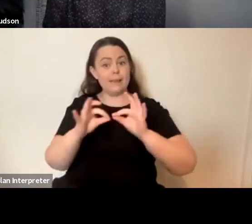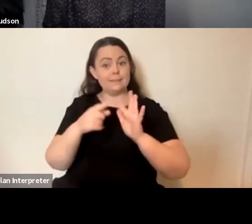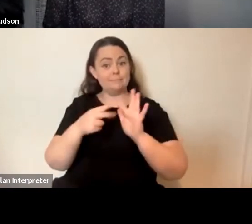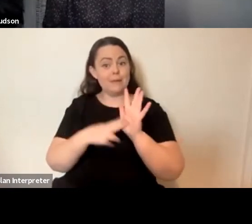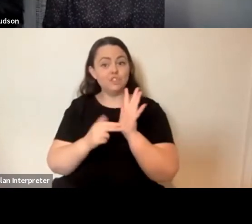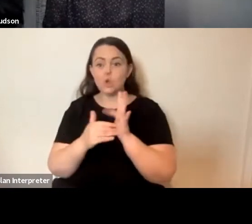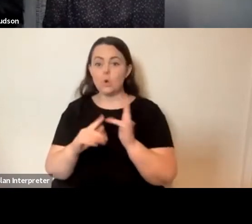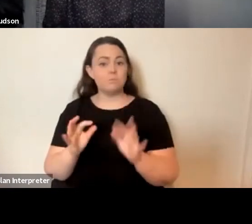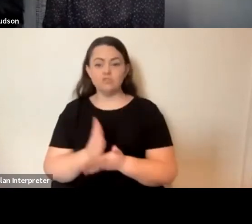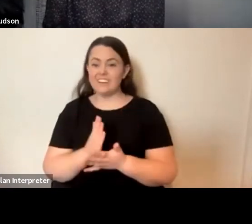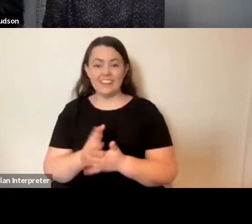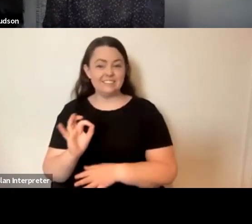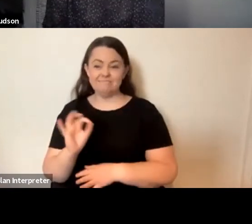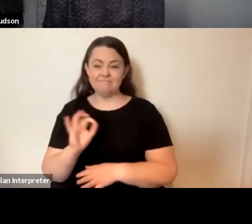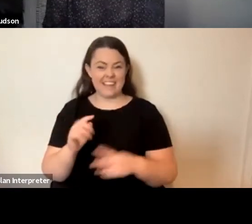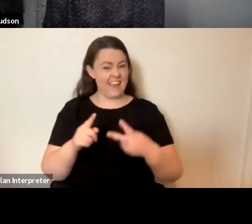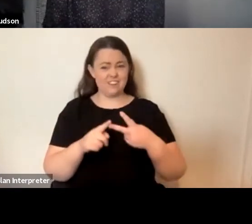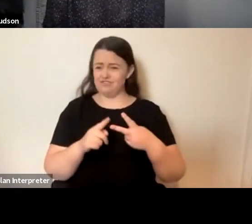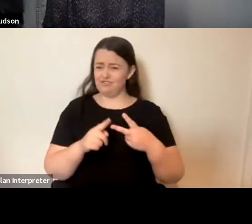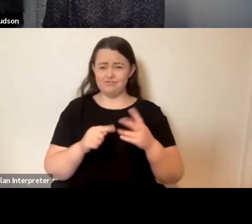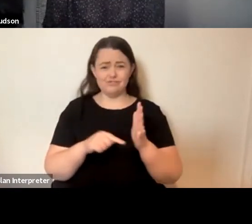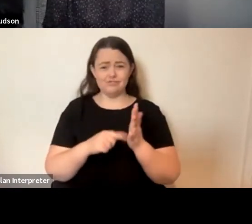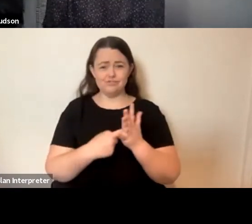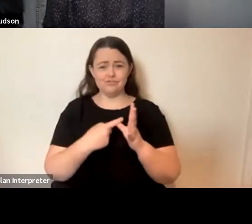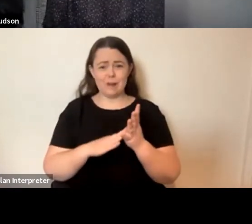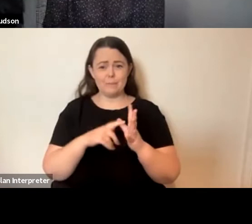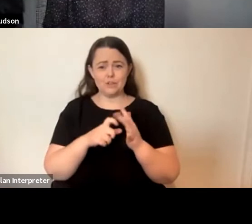and tramadol very rarely. Thank you.